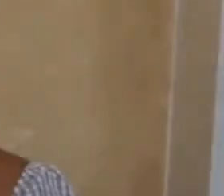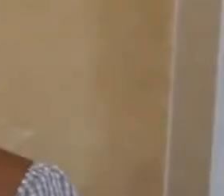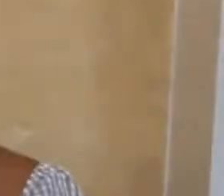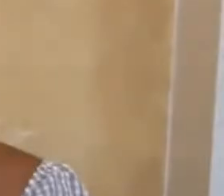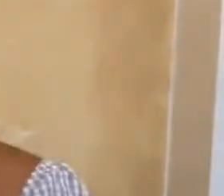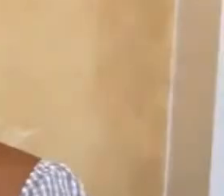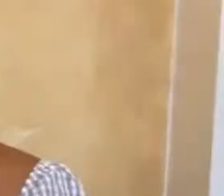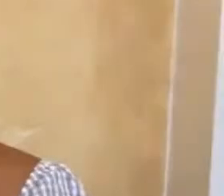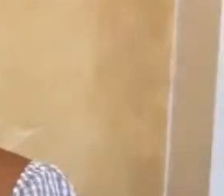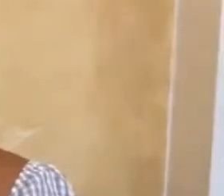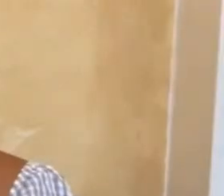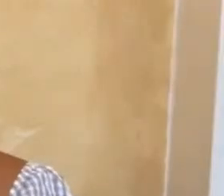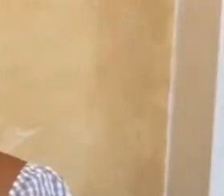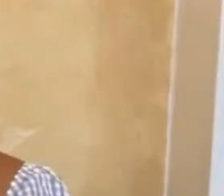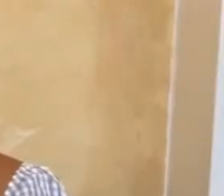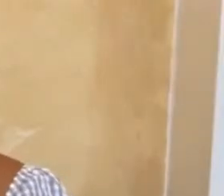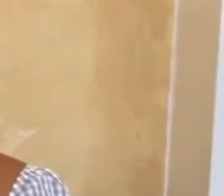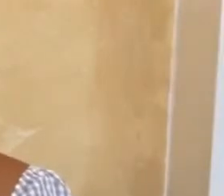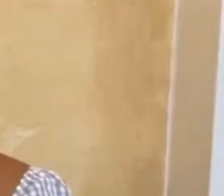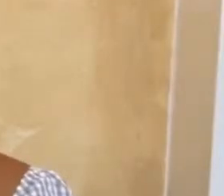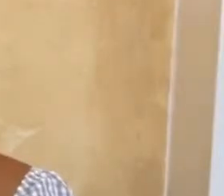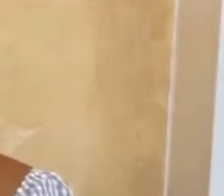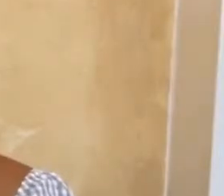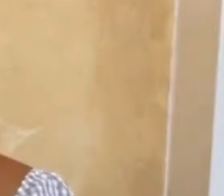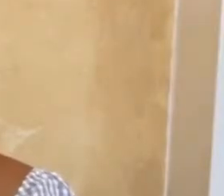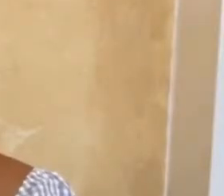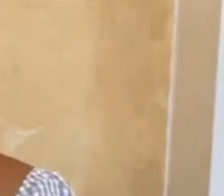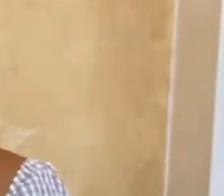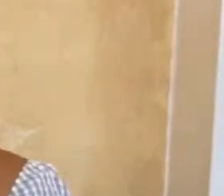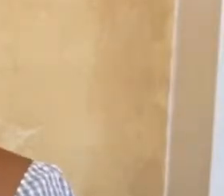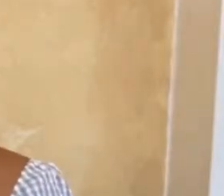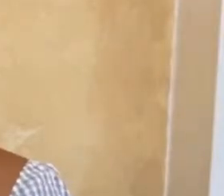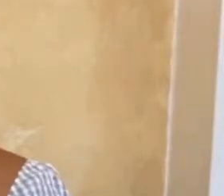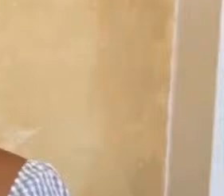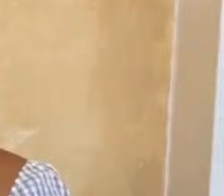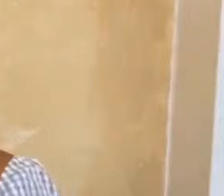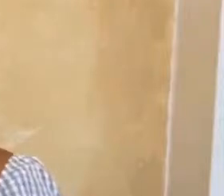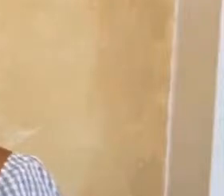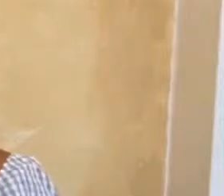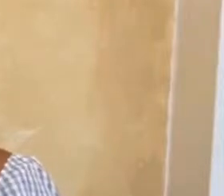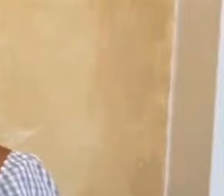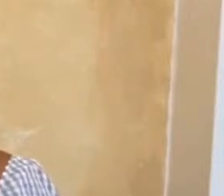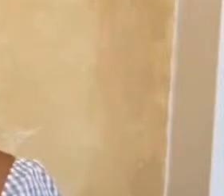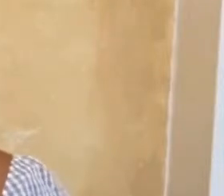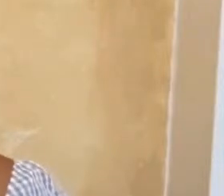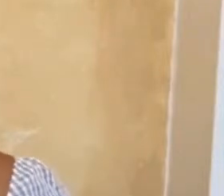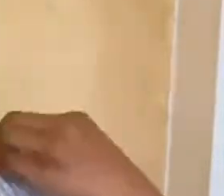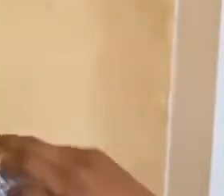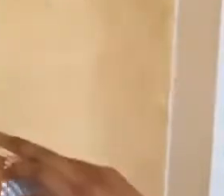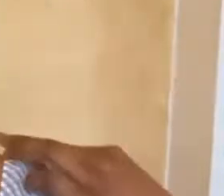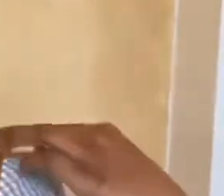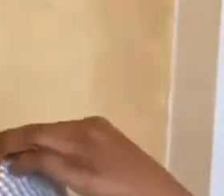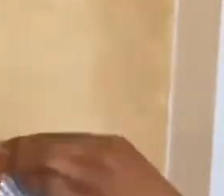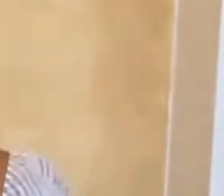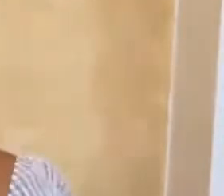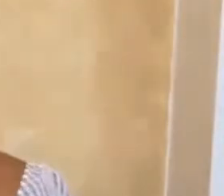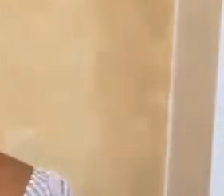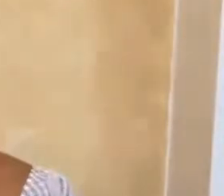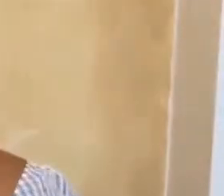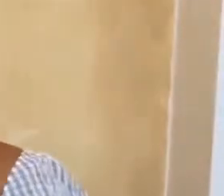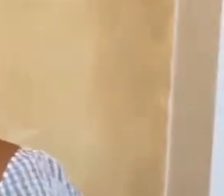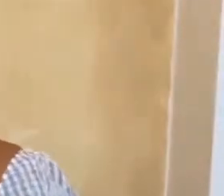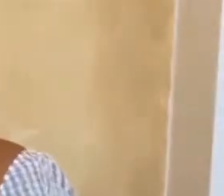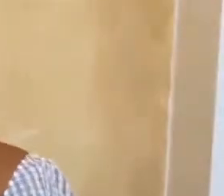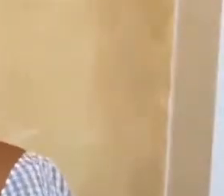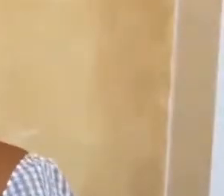When my grandma died, I used to play this song for my mom. So it reminds me of her. She was like a very devout woman of the